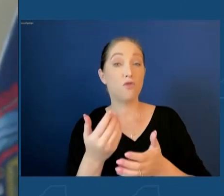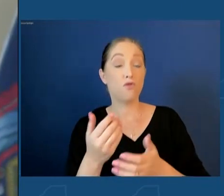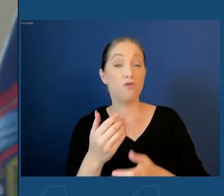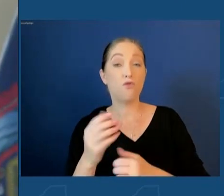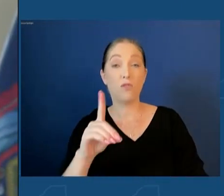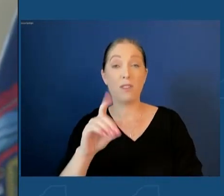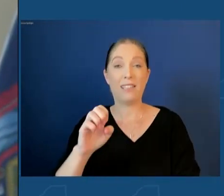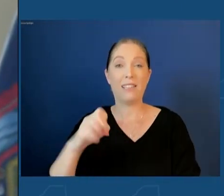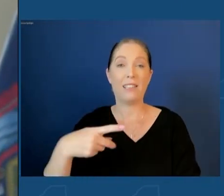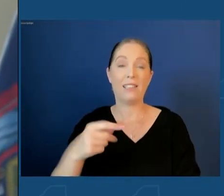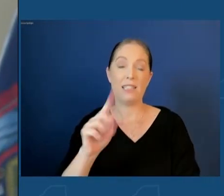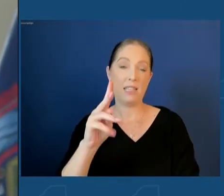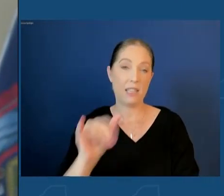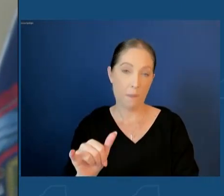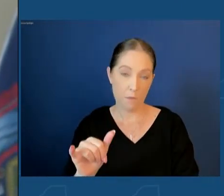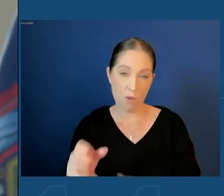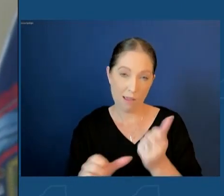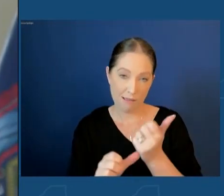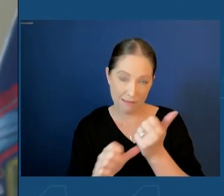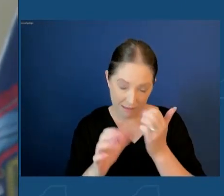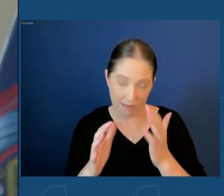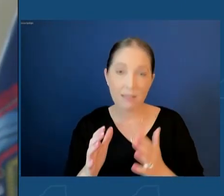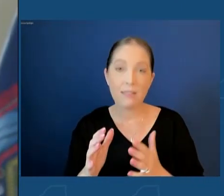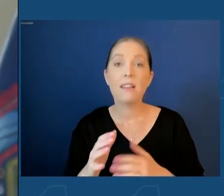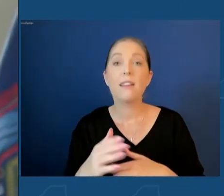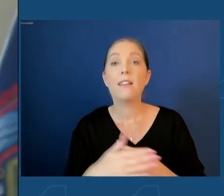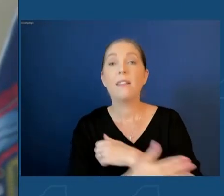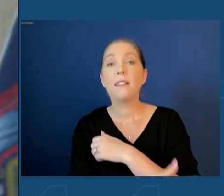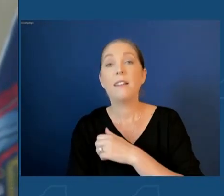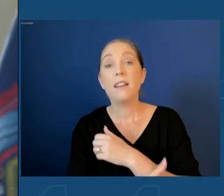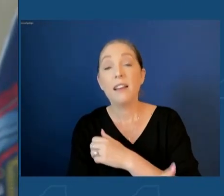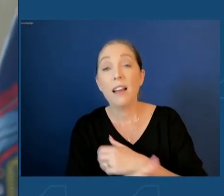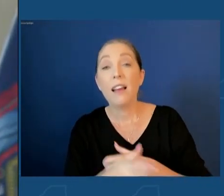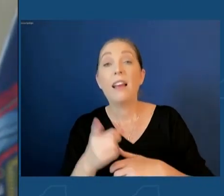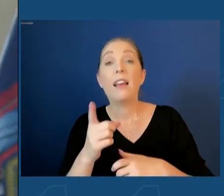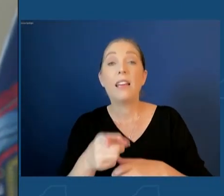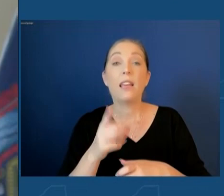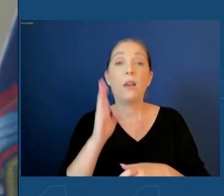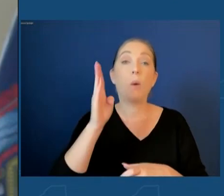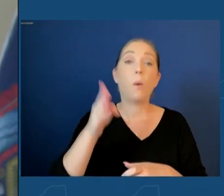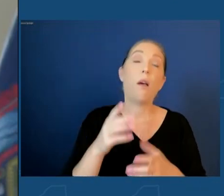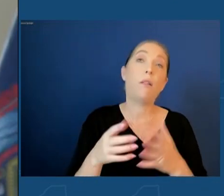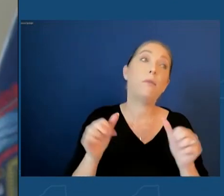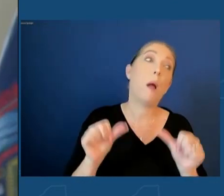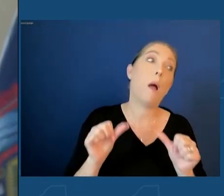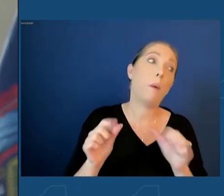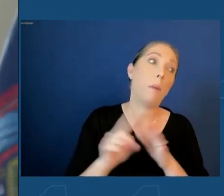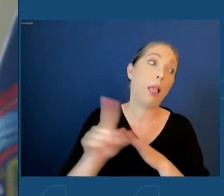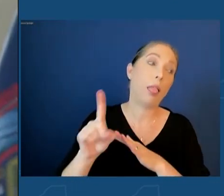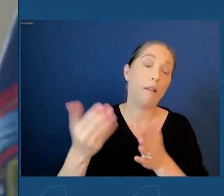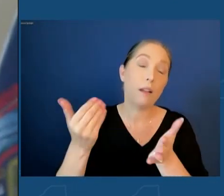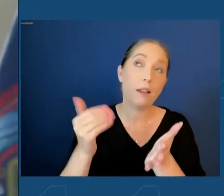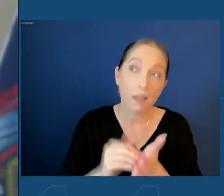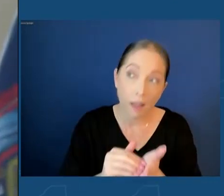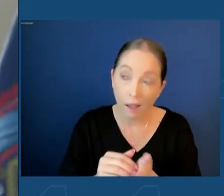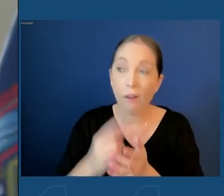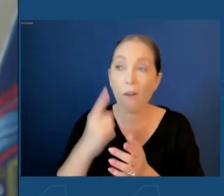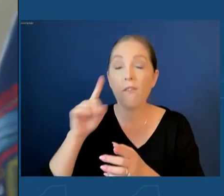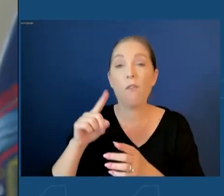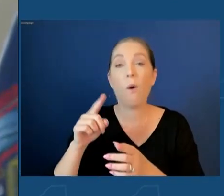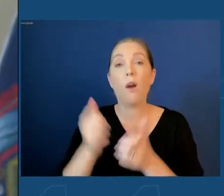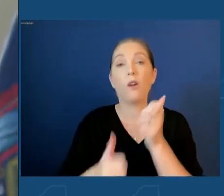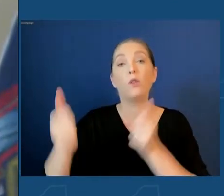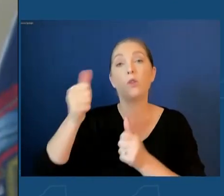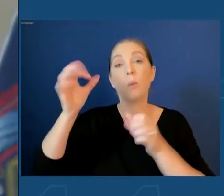extraordinary to work with these last 3 years. And I'm sorry to say I'm going to lose him probably to the Supreme Court in January. So if anyone's looking for a job, give me a call. Not you, Mayor